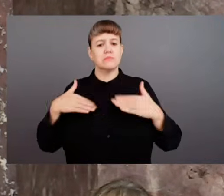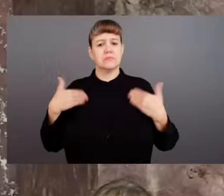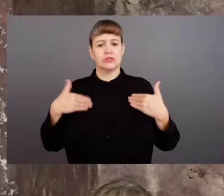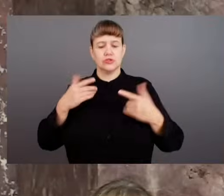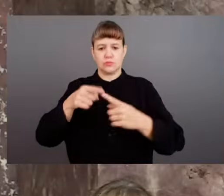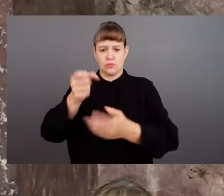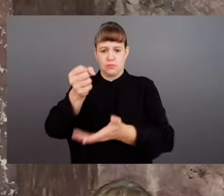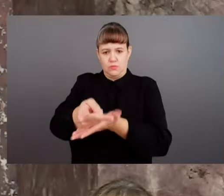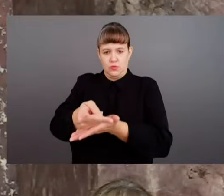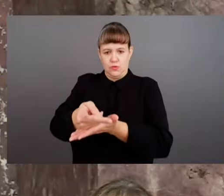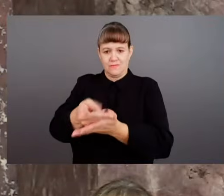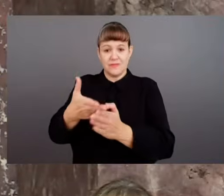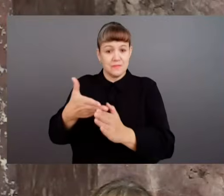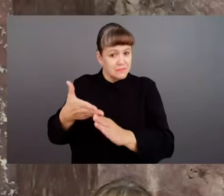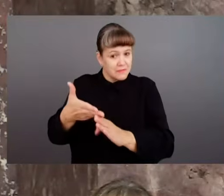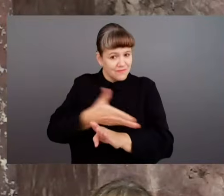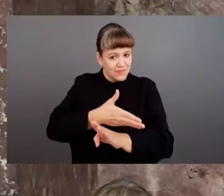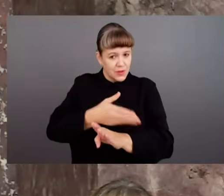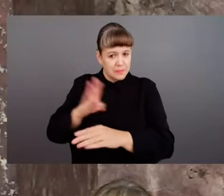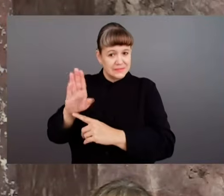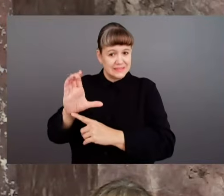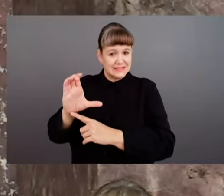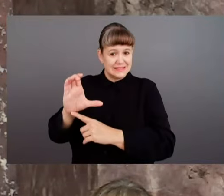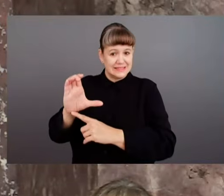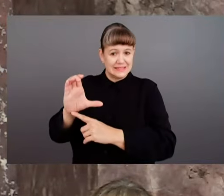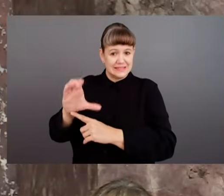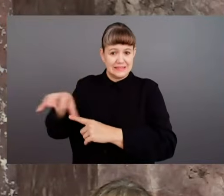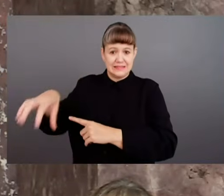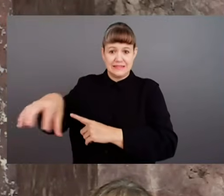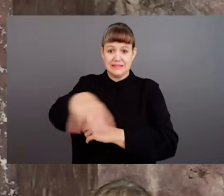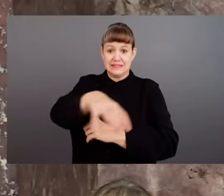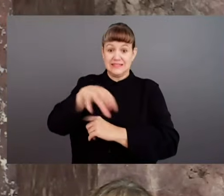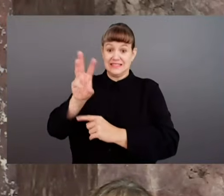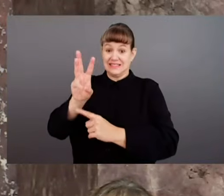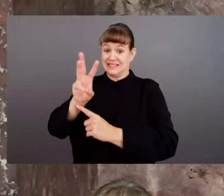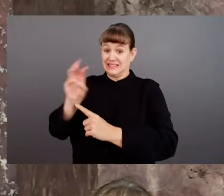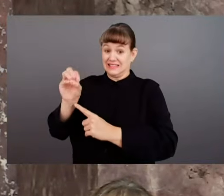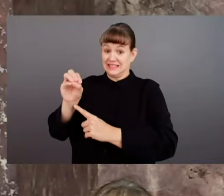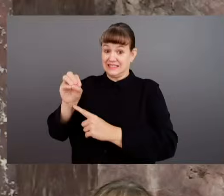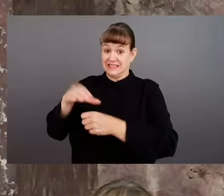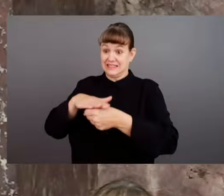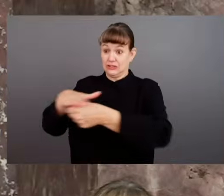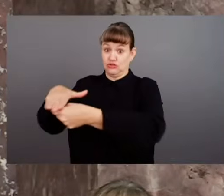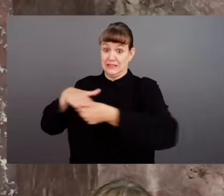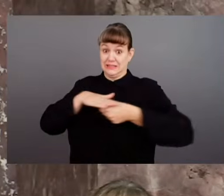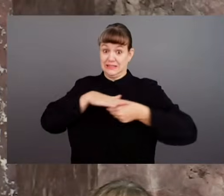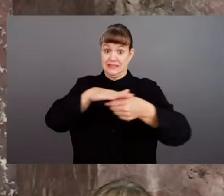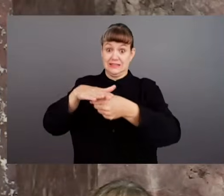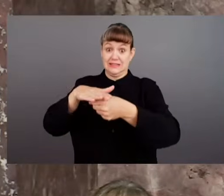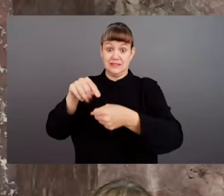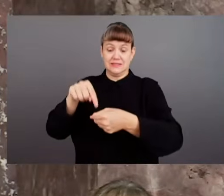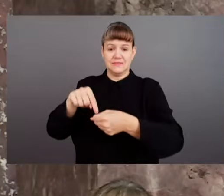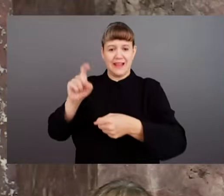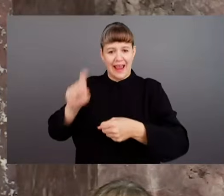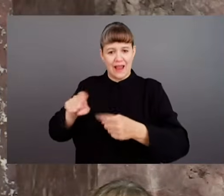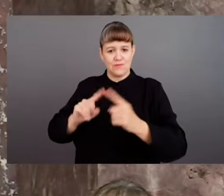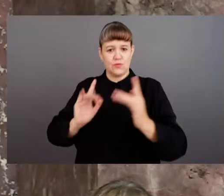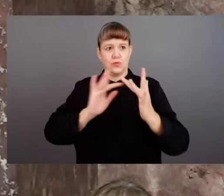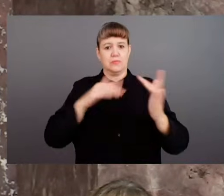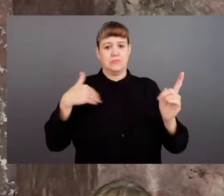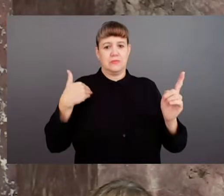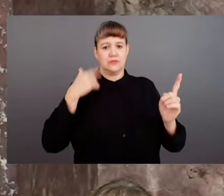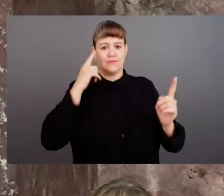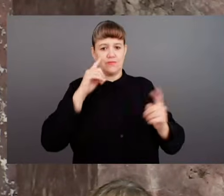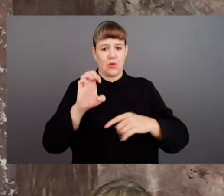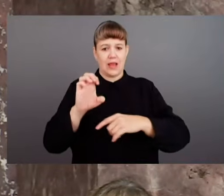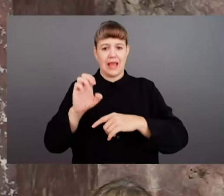districts. Expropriation is considered a tool of last resort that has only been used a handful of times in recent years when required for educational purposes. The proposed amendments